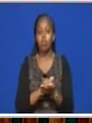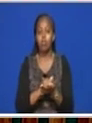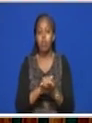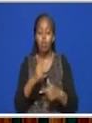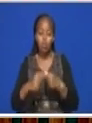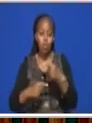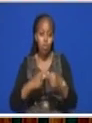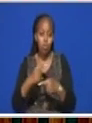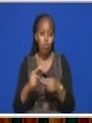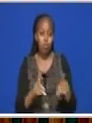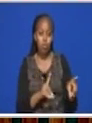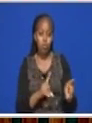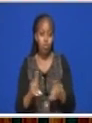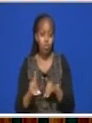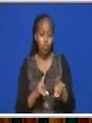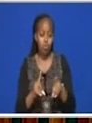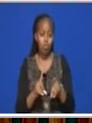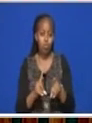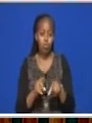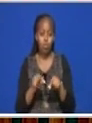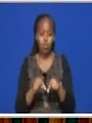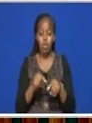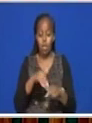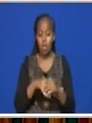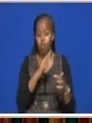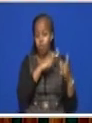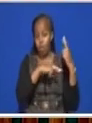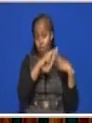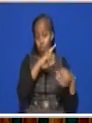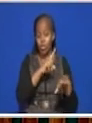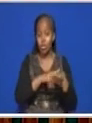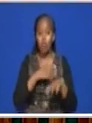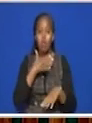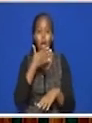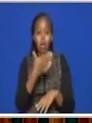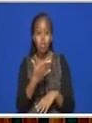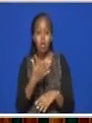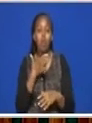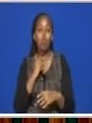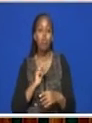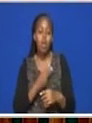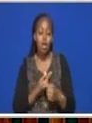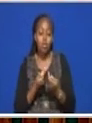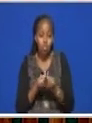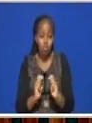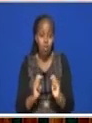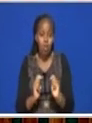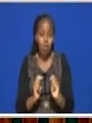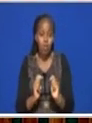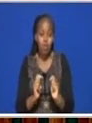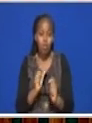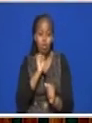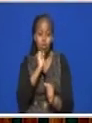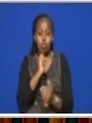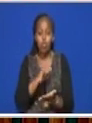act as our sample questions in this revision. While answering this, I want us to try and expand it to be able